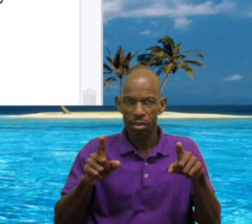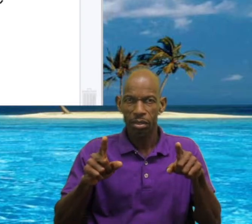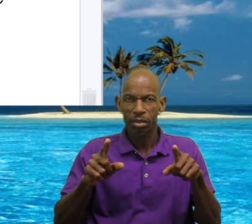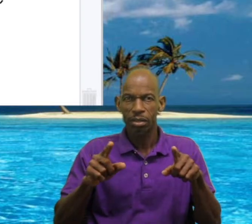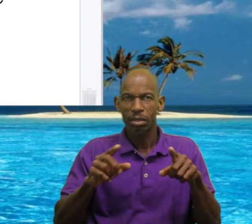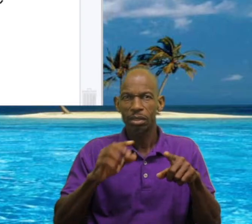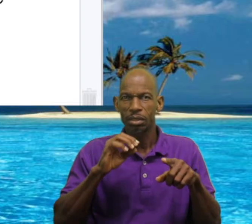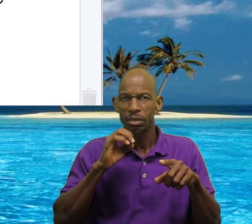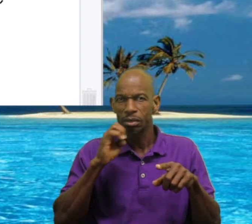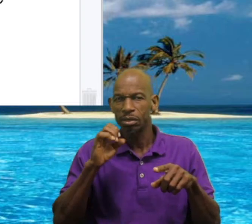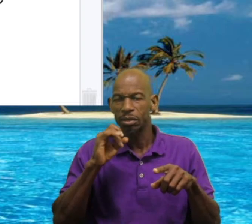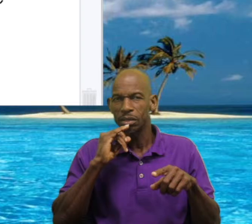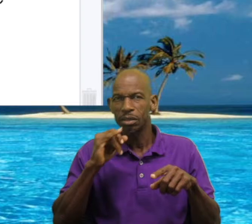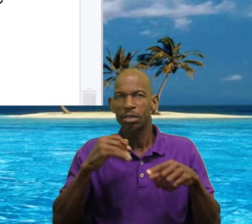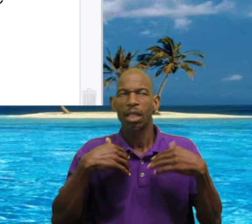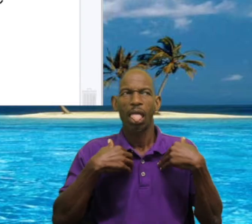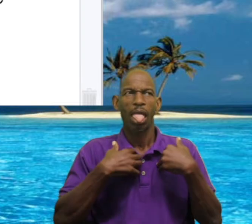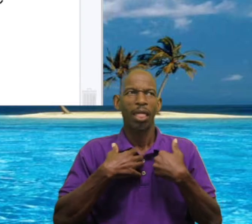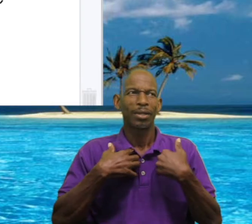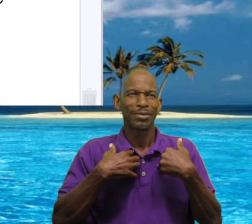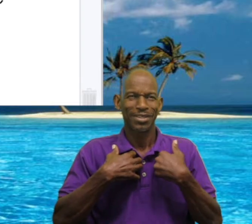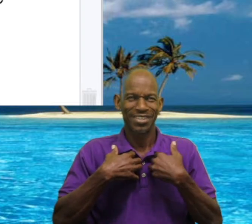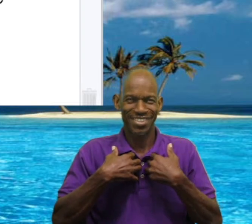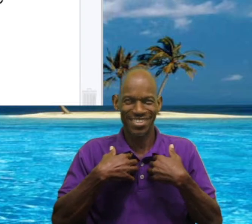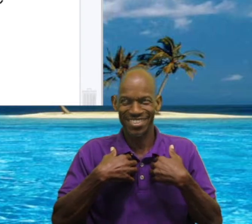she is tired.